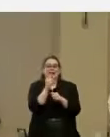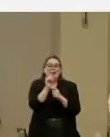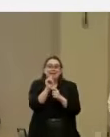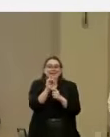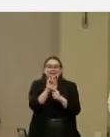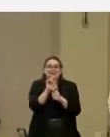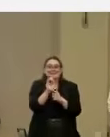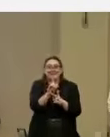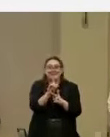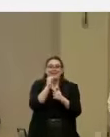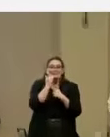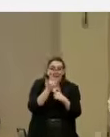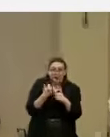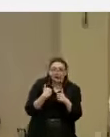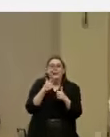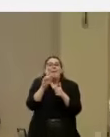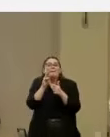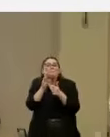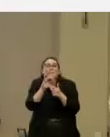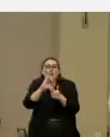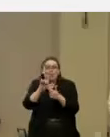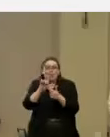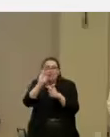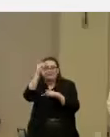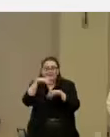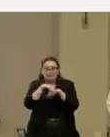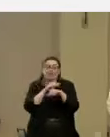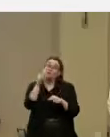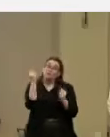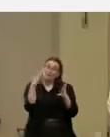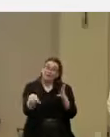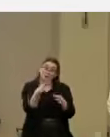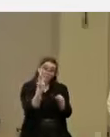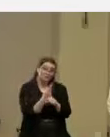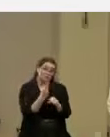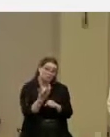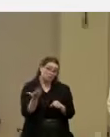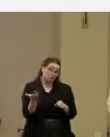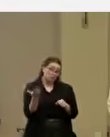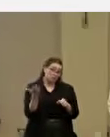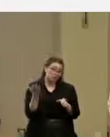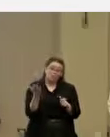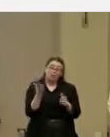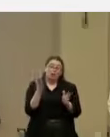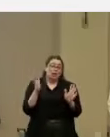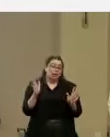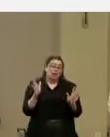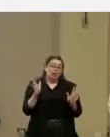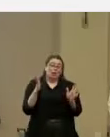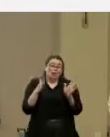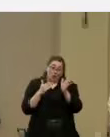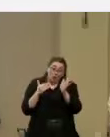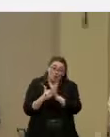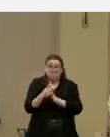sunscreen. Now, you've probably tried mineral tinted sunscreens. Those are the ones that notoriously give you that